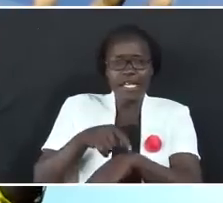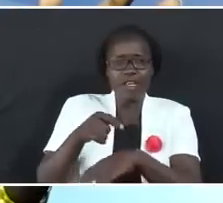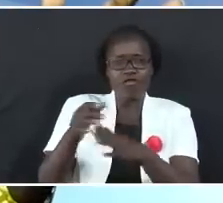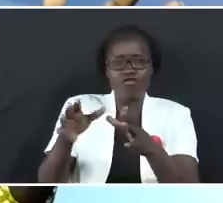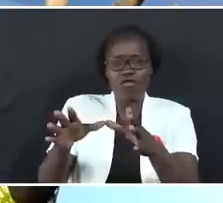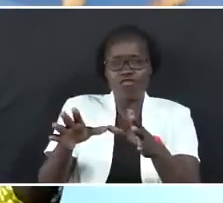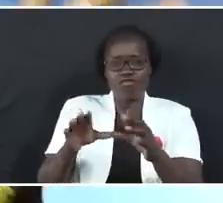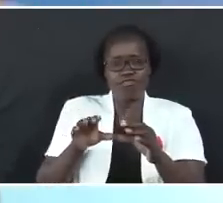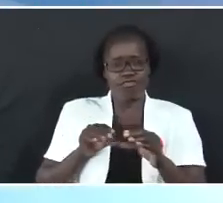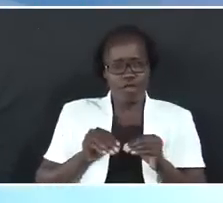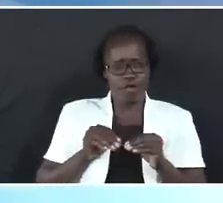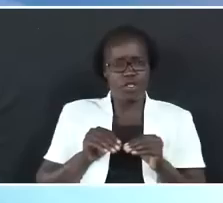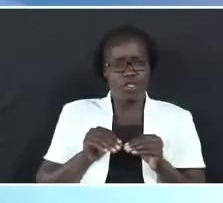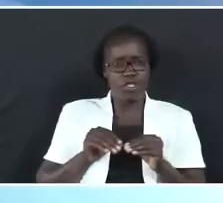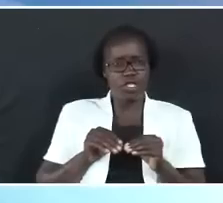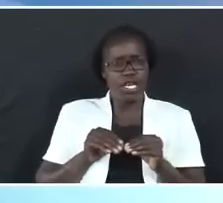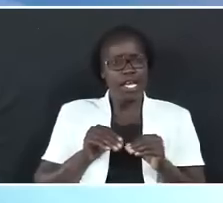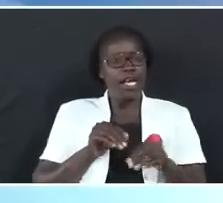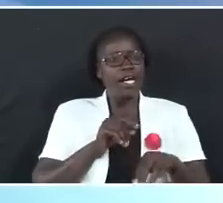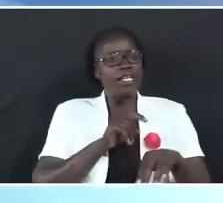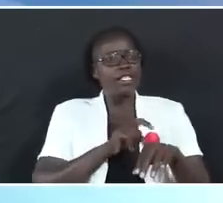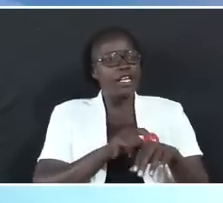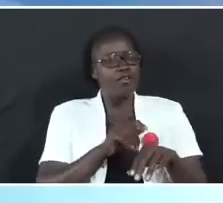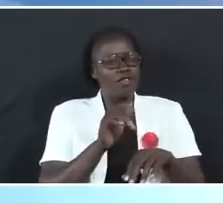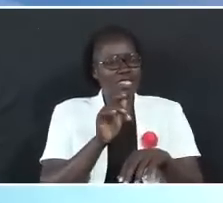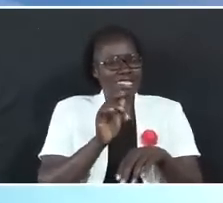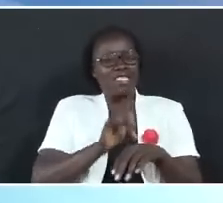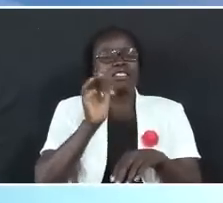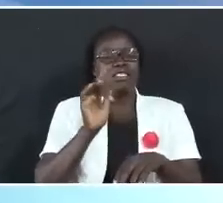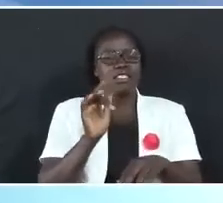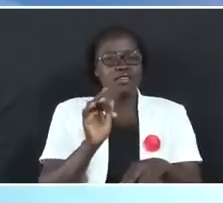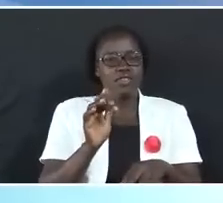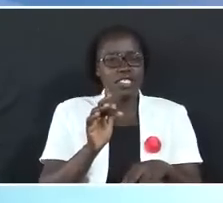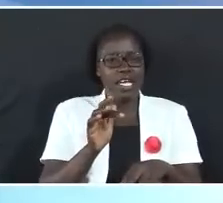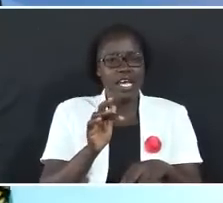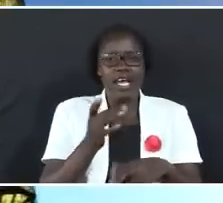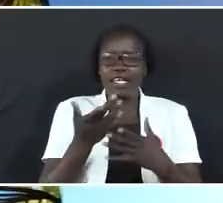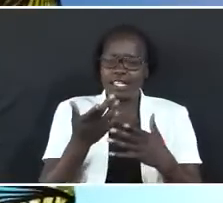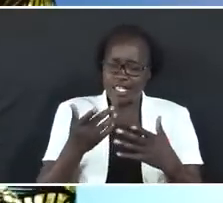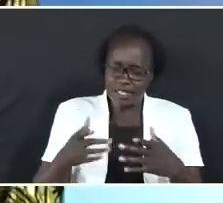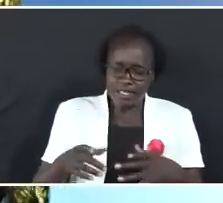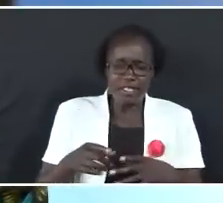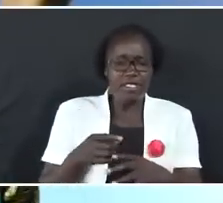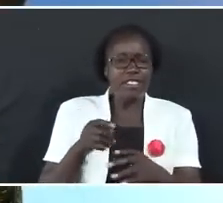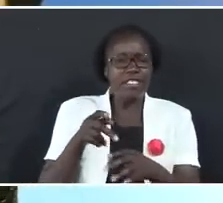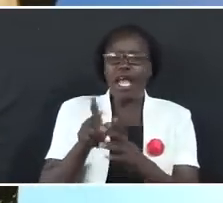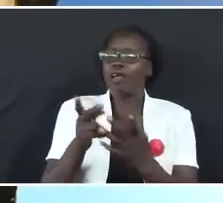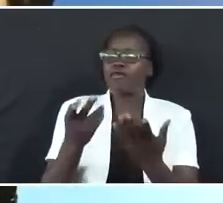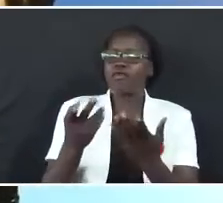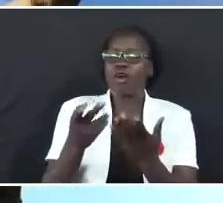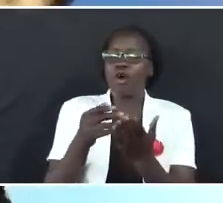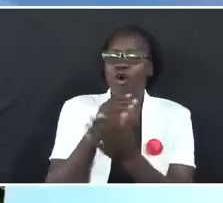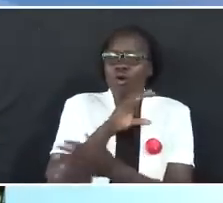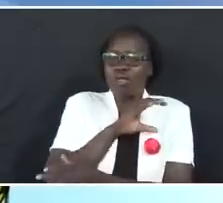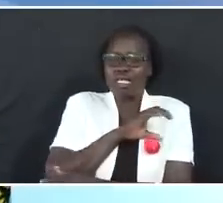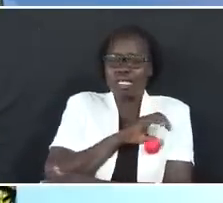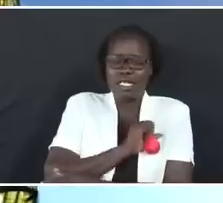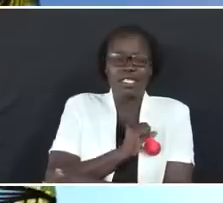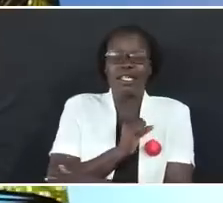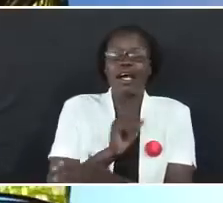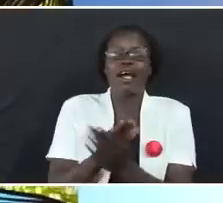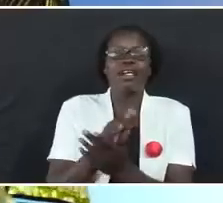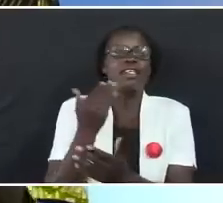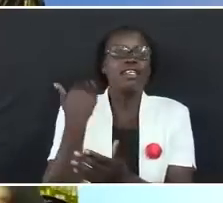accommodation. There's a cry for sensitivity. There's a cry for tolerance. There's a cry